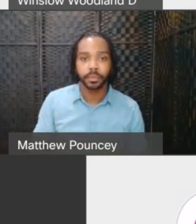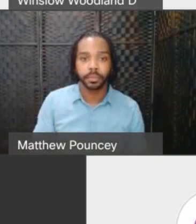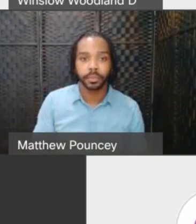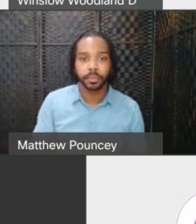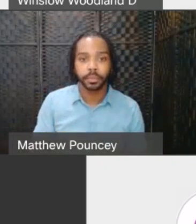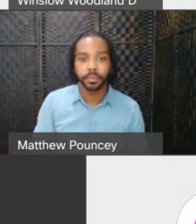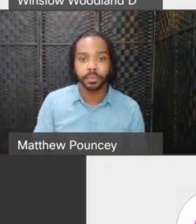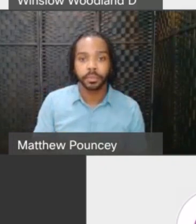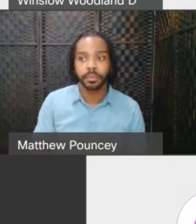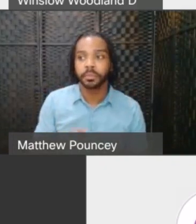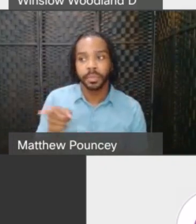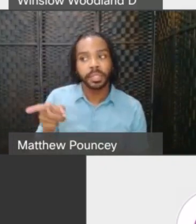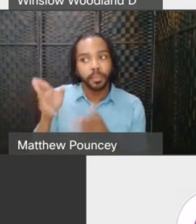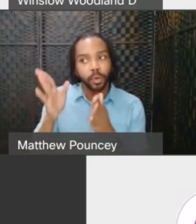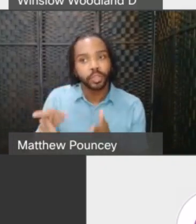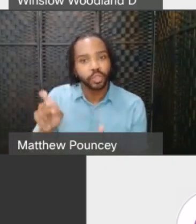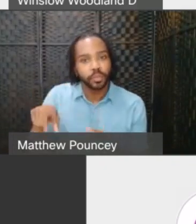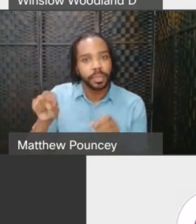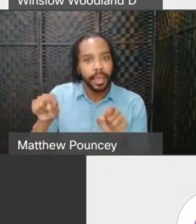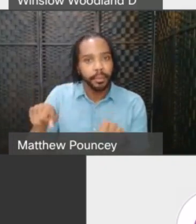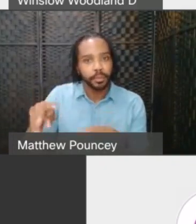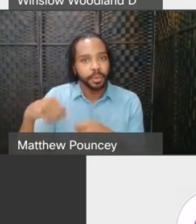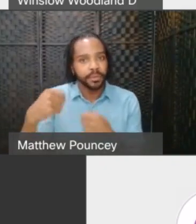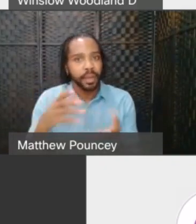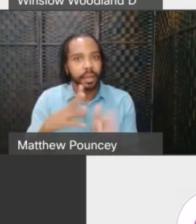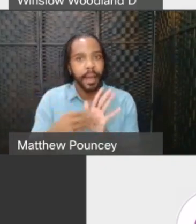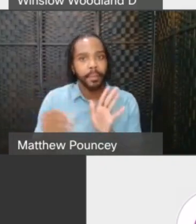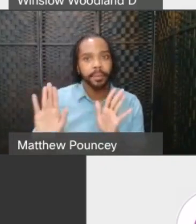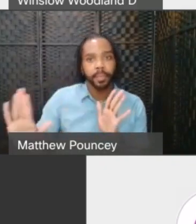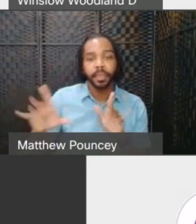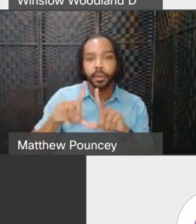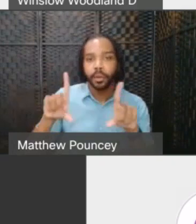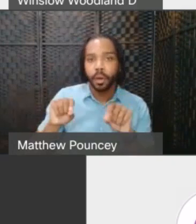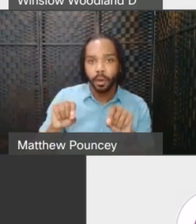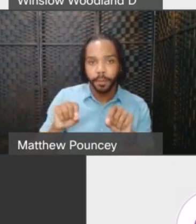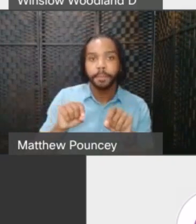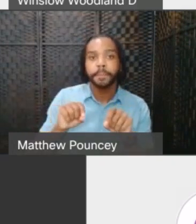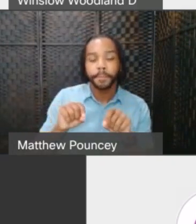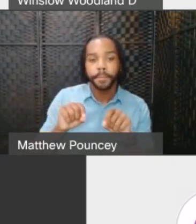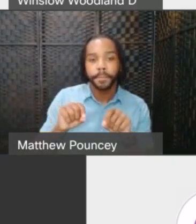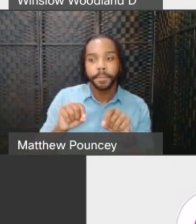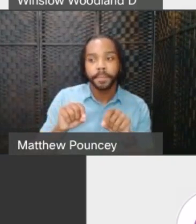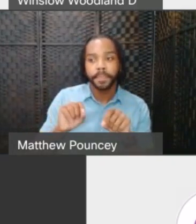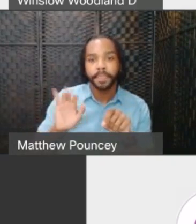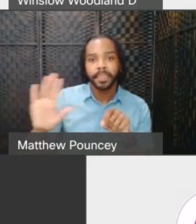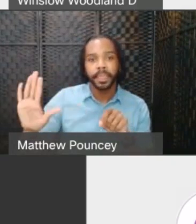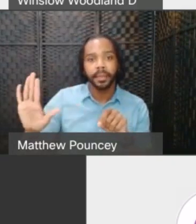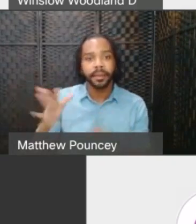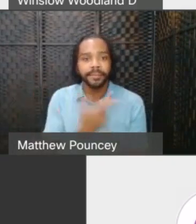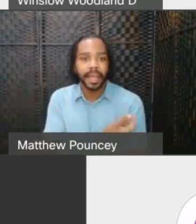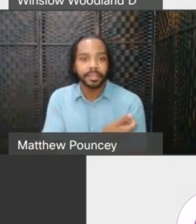They should be able to provide you with a copy of their card, their vaccine